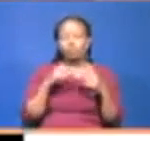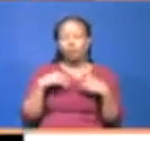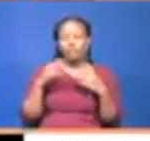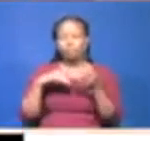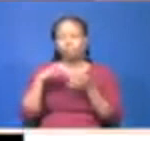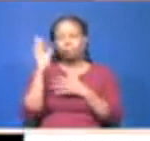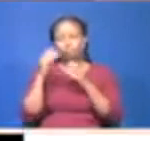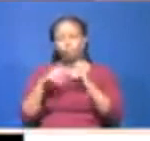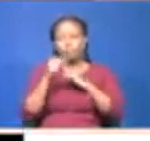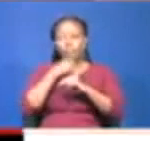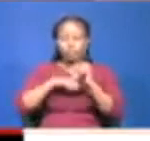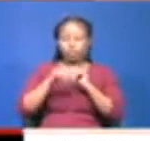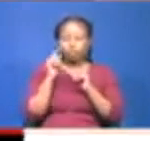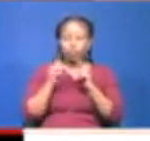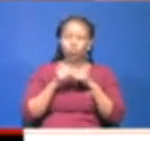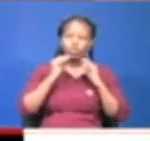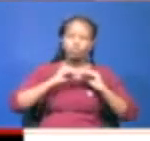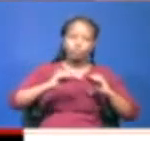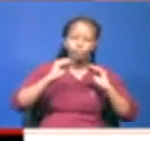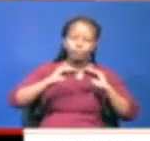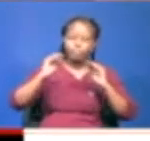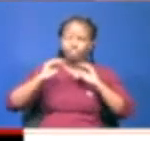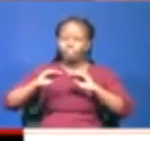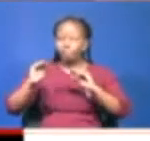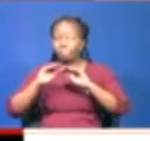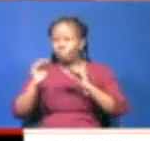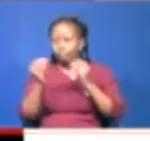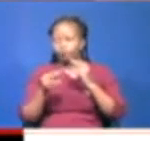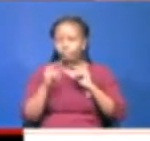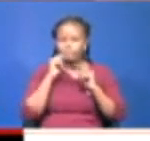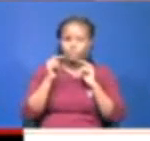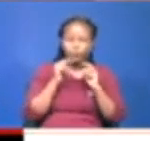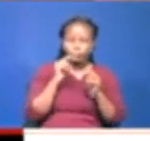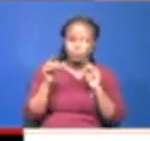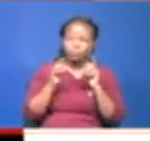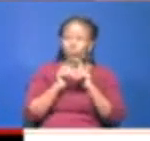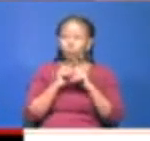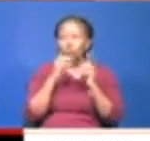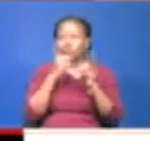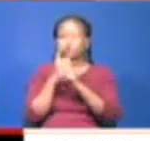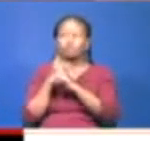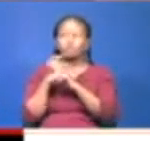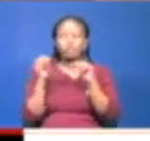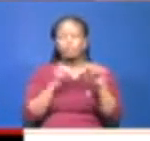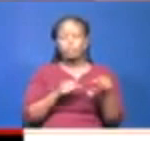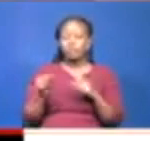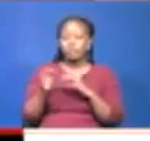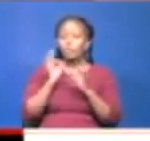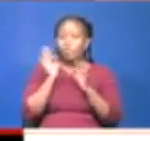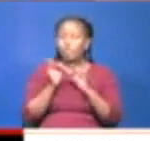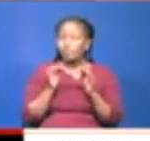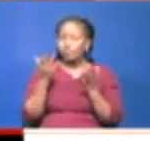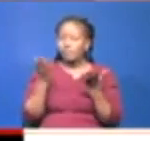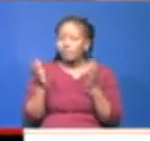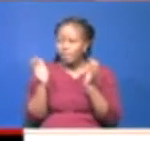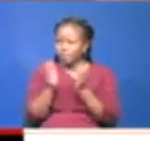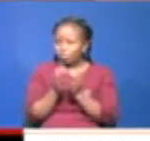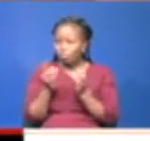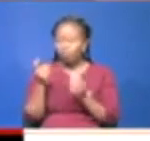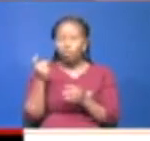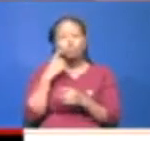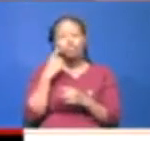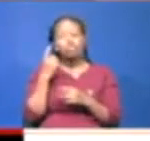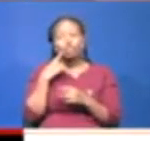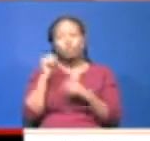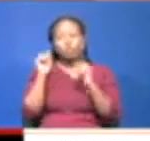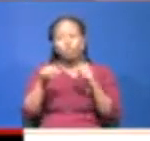We'll teach negotiation. It will also be growth strategies. So even if you have a small shop, or that's your thinking at the moment, you can begin to